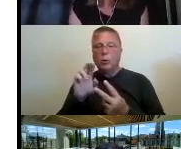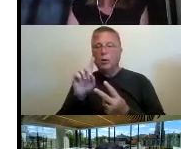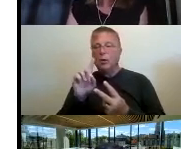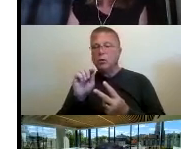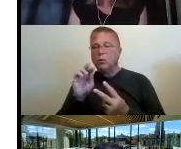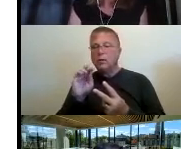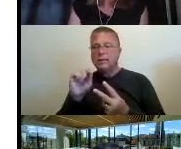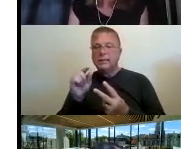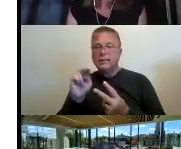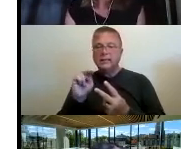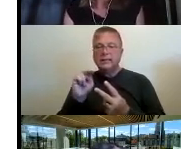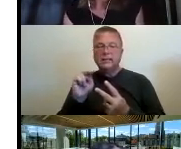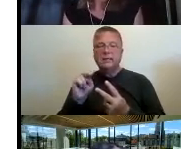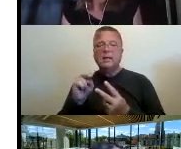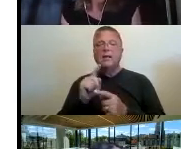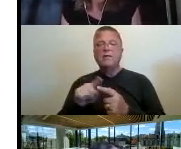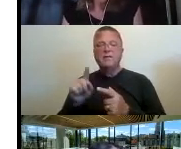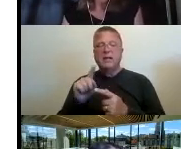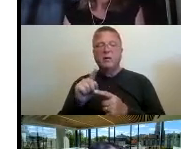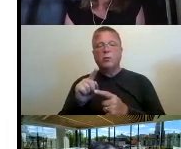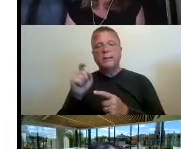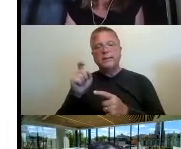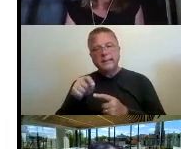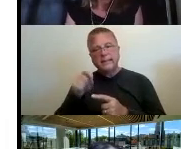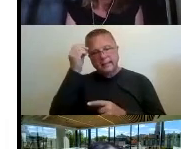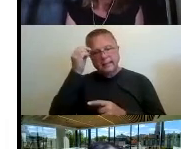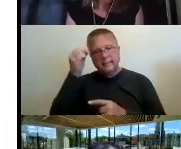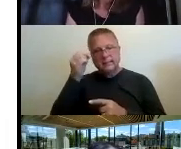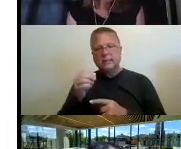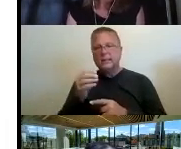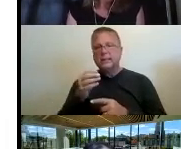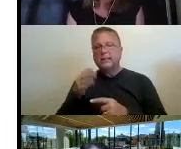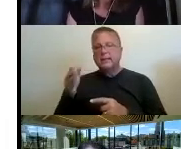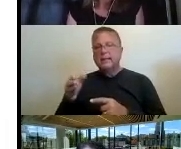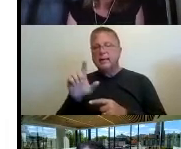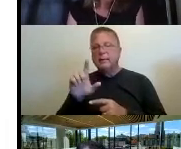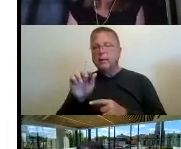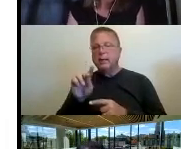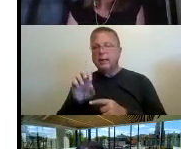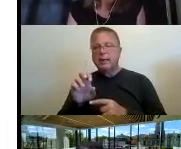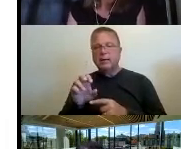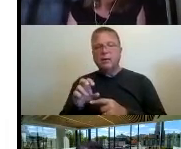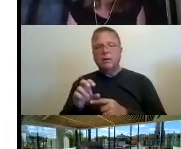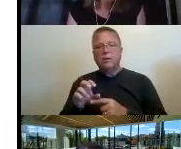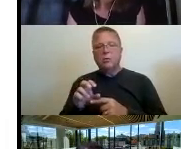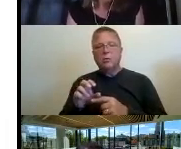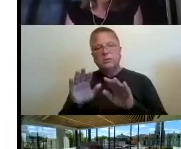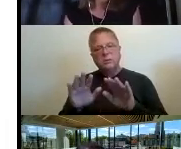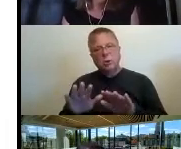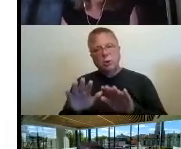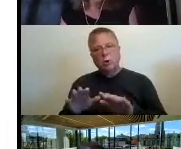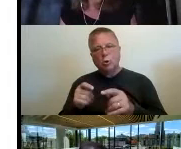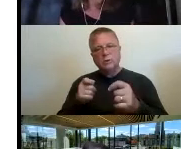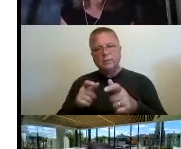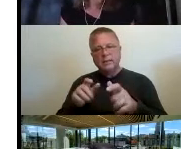Darlington, we would then be needing to consider a neighbor way, which is a very traffic calmed, low speed, low